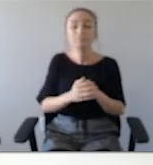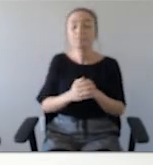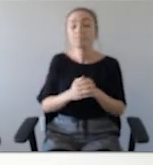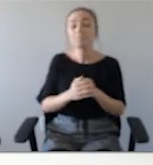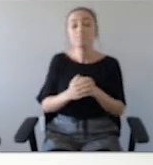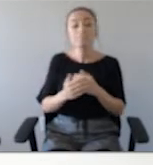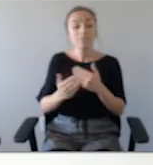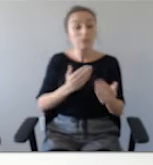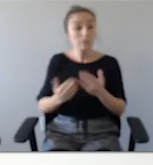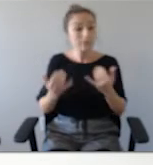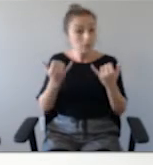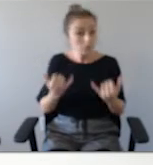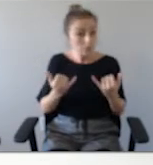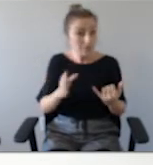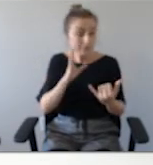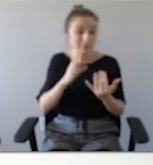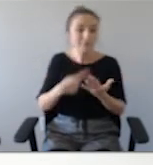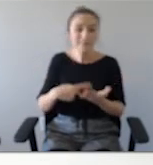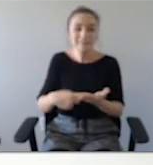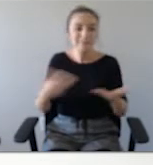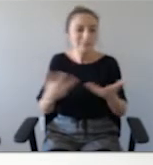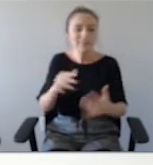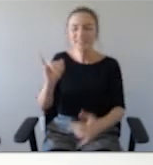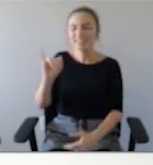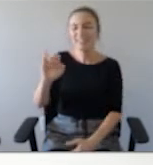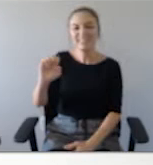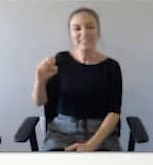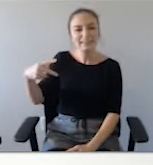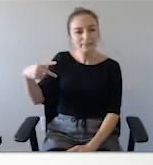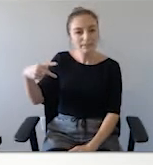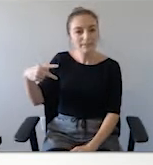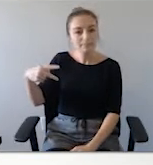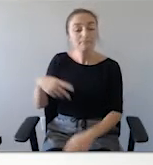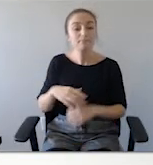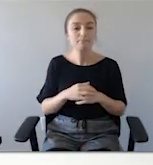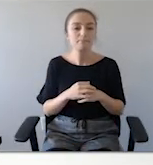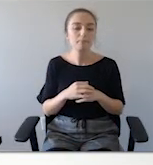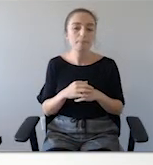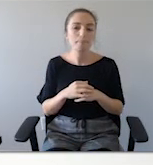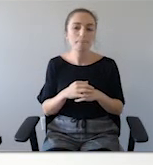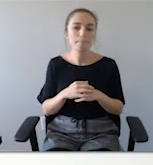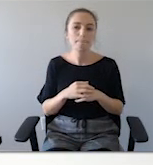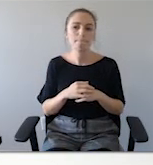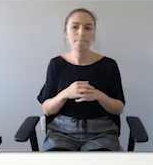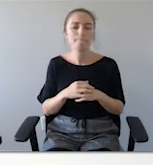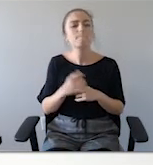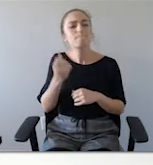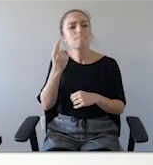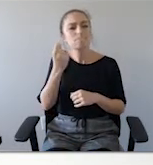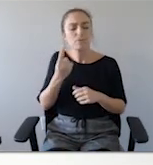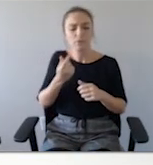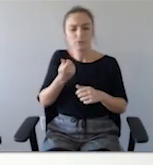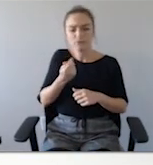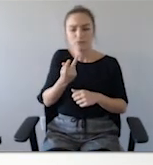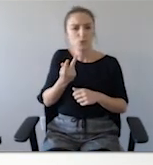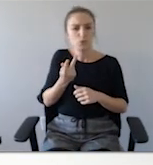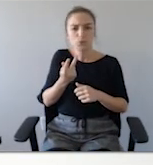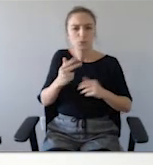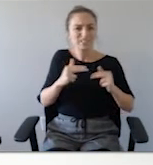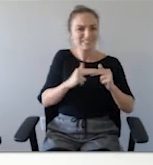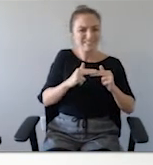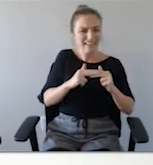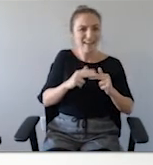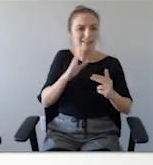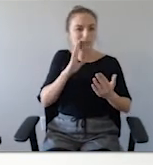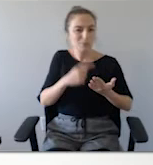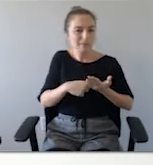talking about IEPs. And the first couple of slides I'm going to share with you is just we're going to go over these 5